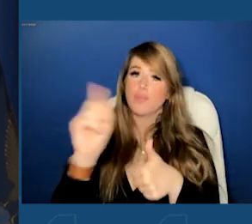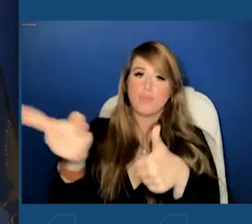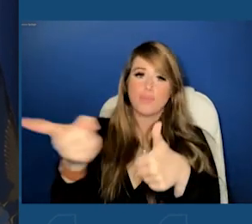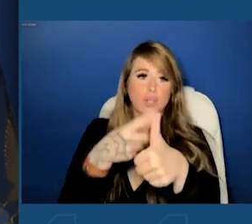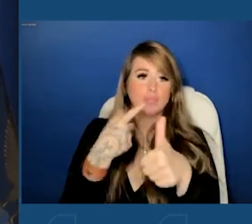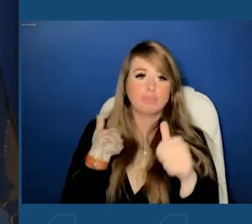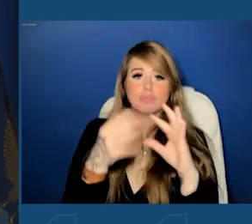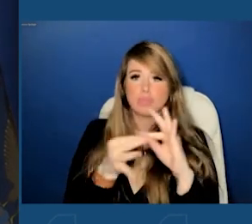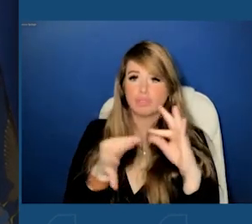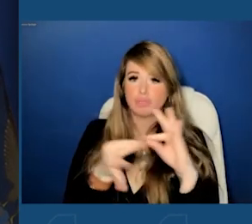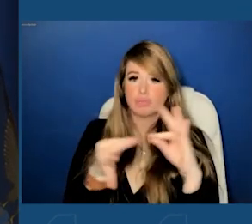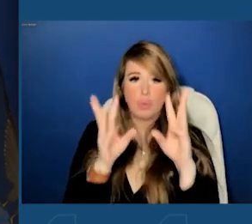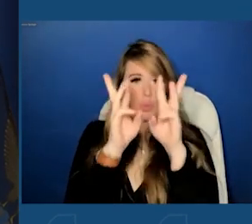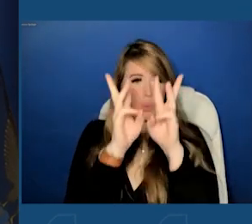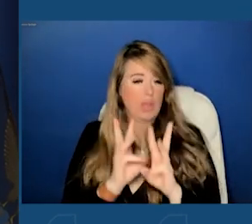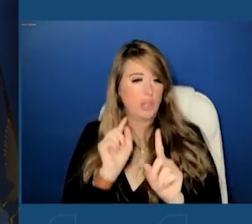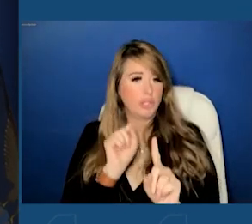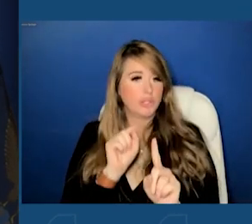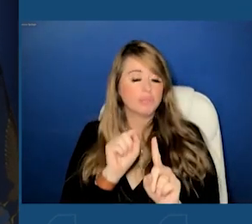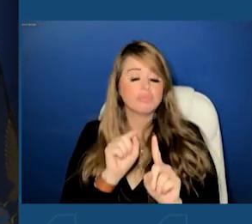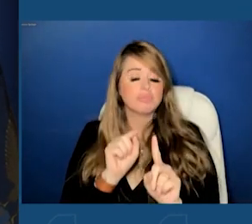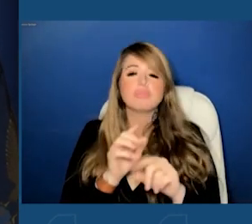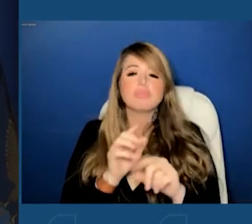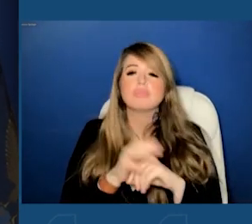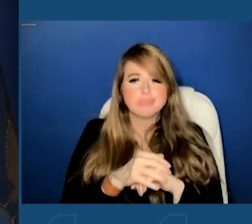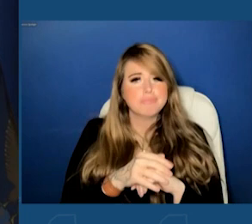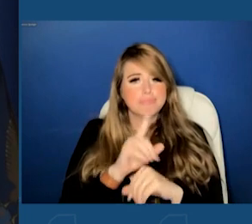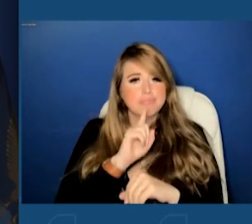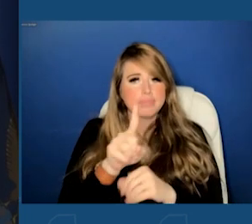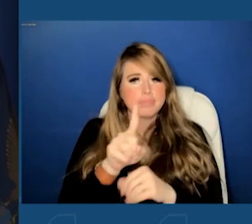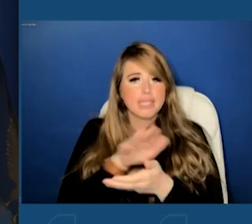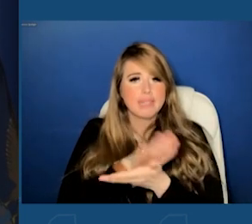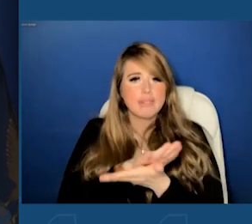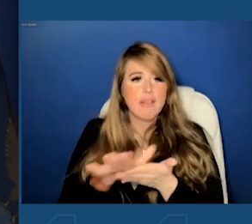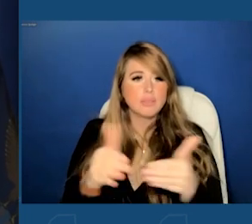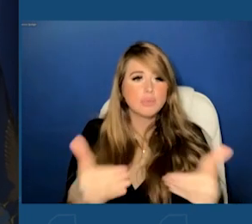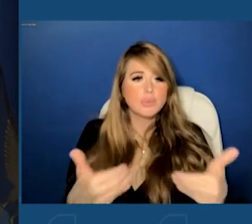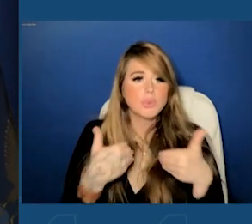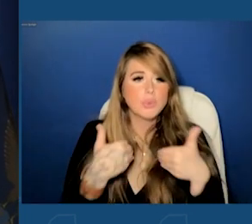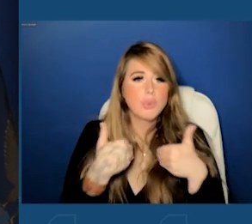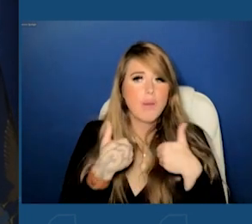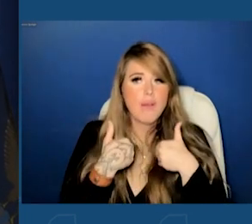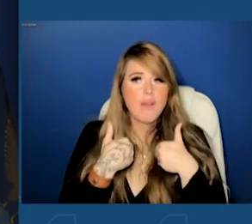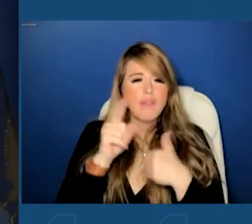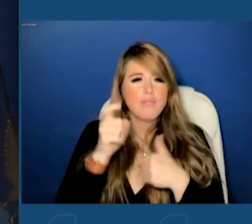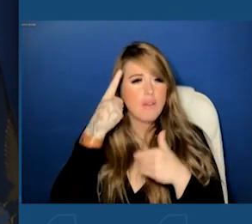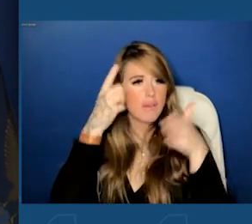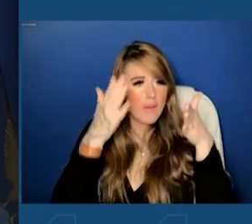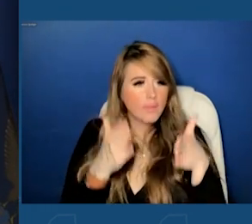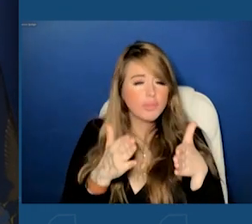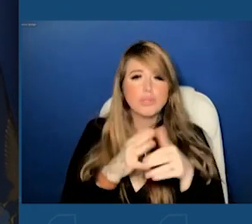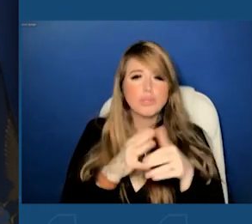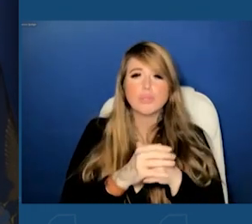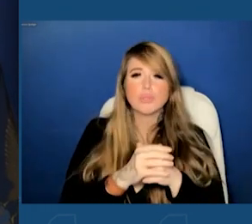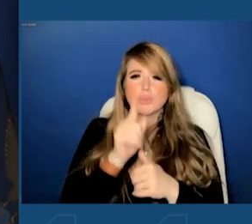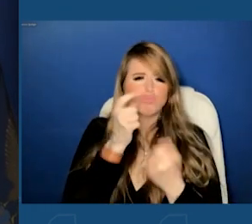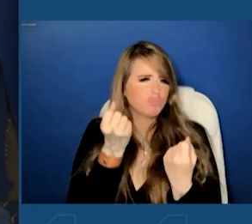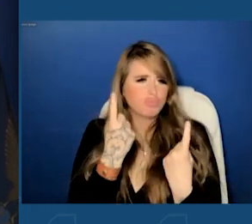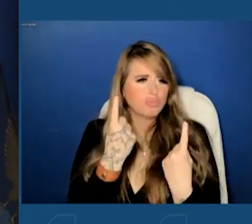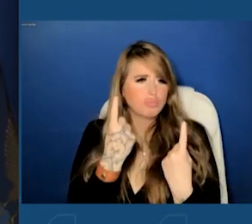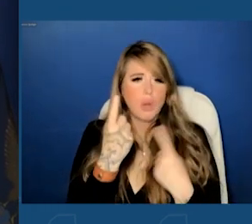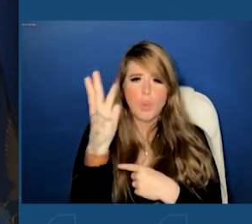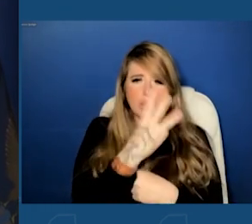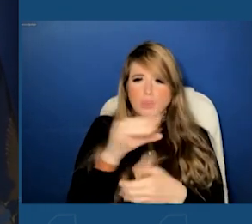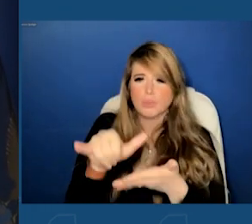weather, it's nice to have a governor who gets it, the whole Western New York thing, and what we're going to